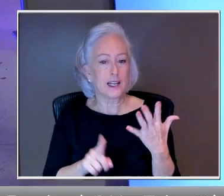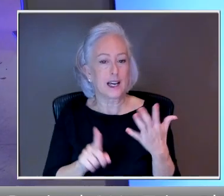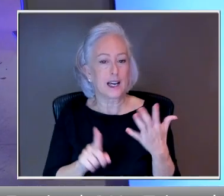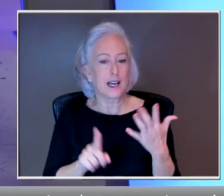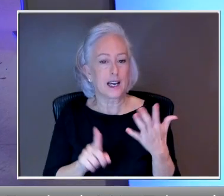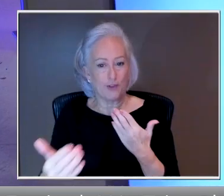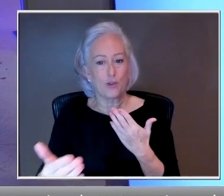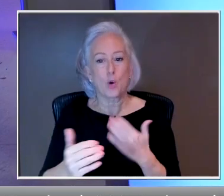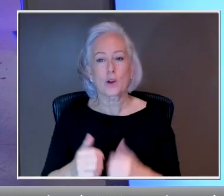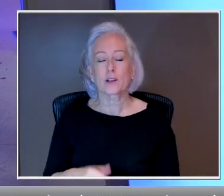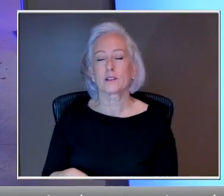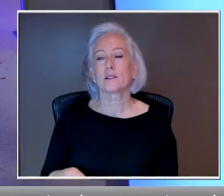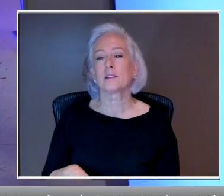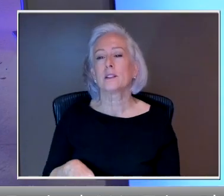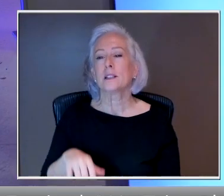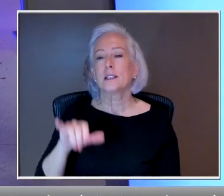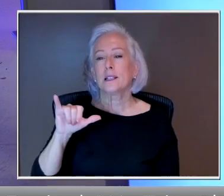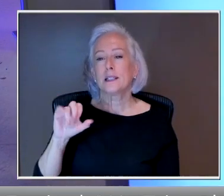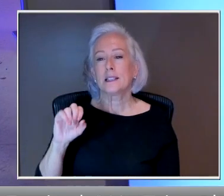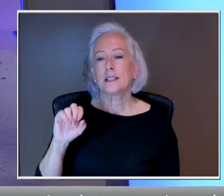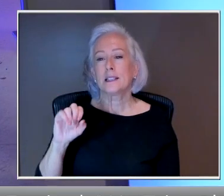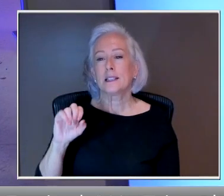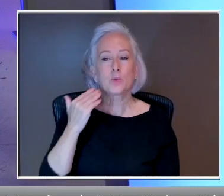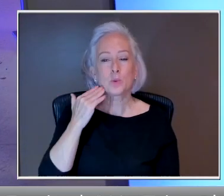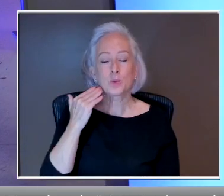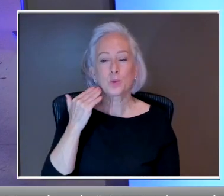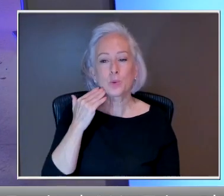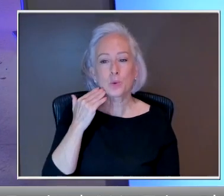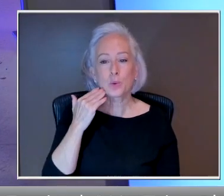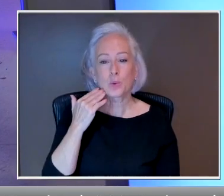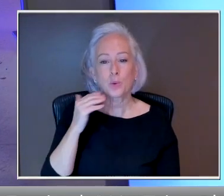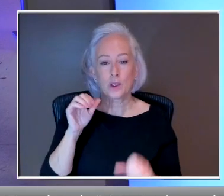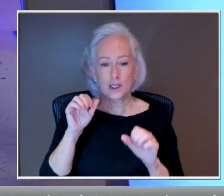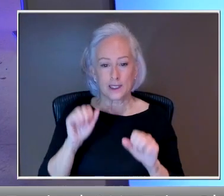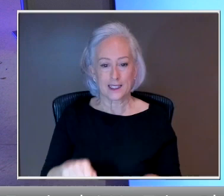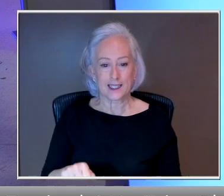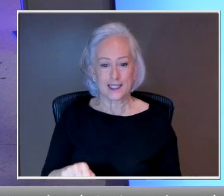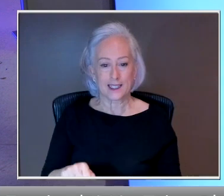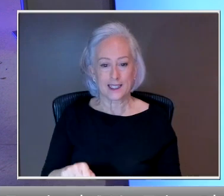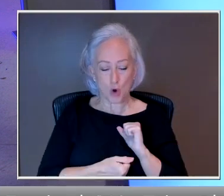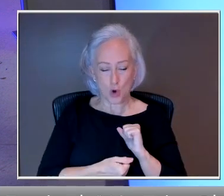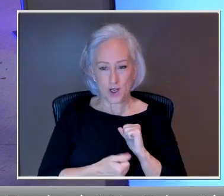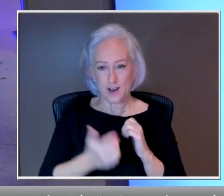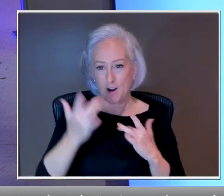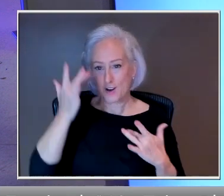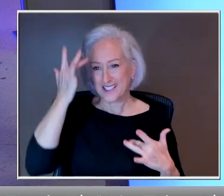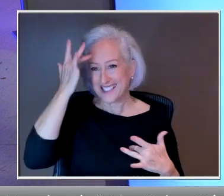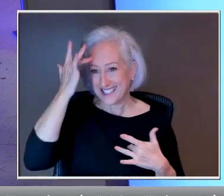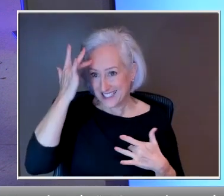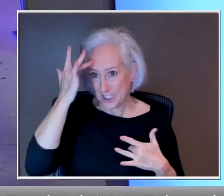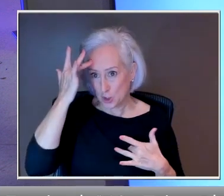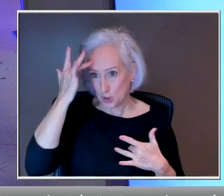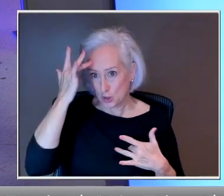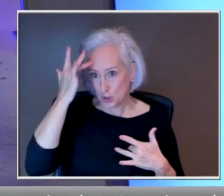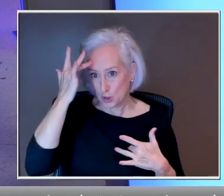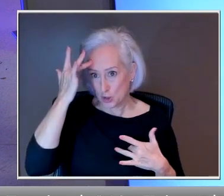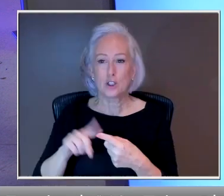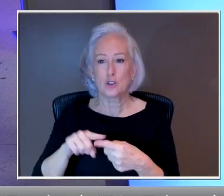would like to know, this is a great question, could broken heart syndrome lead to long-term heart